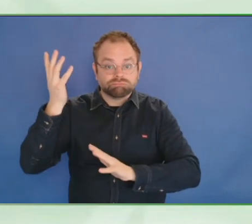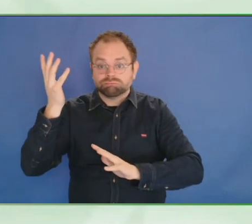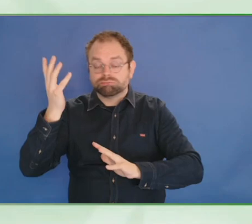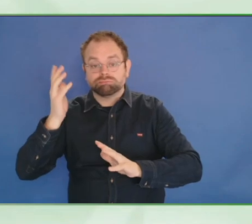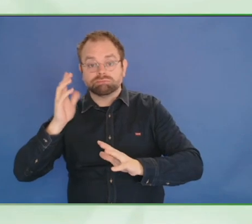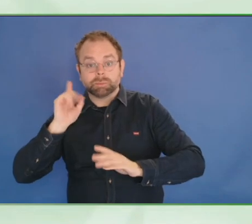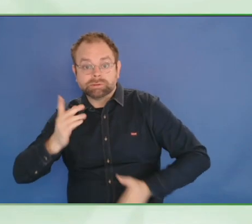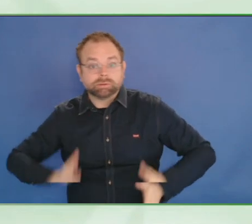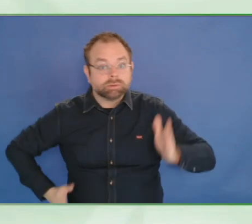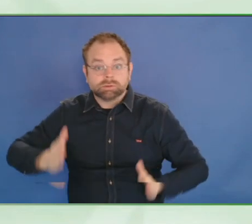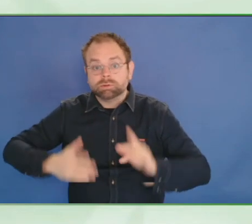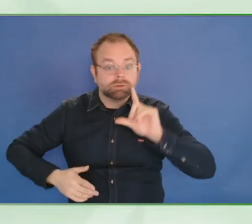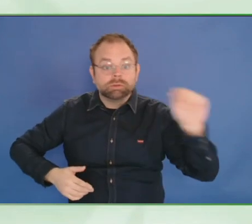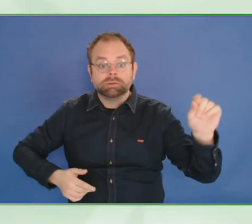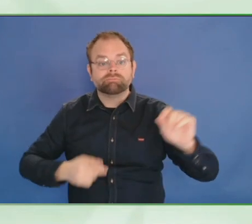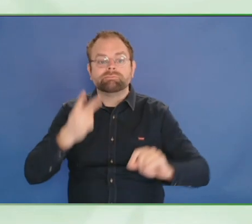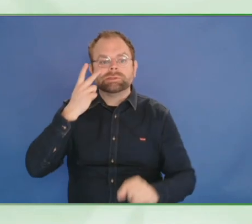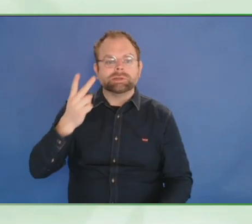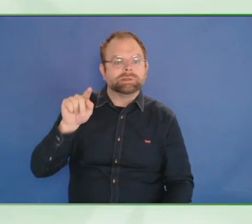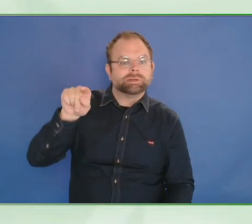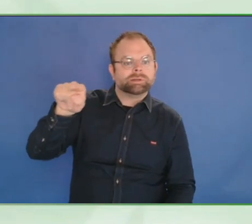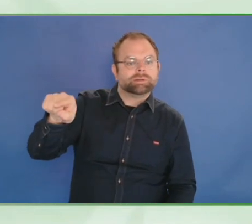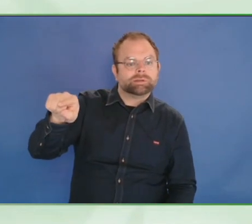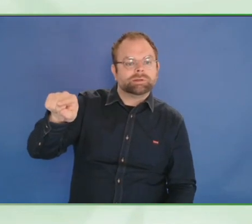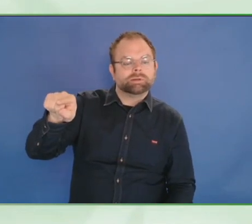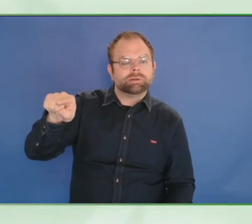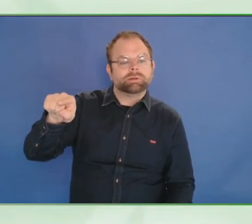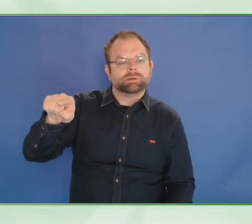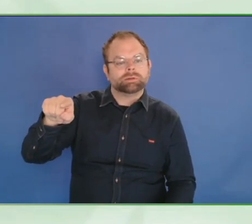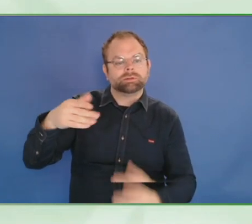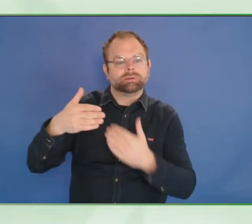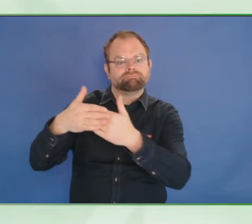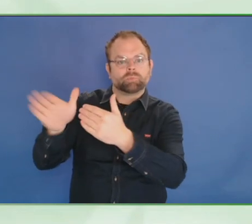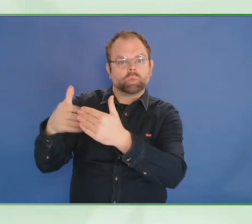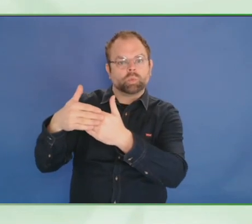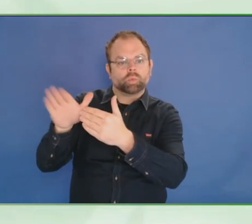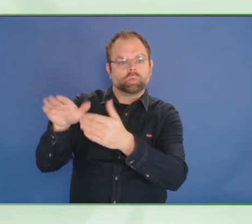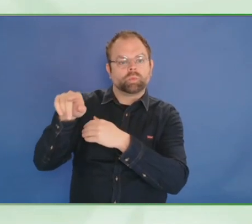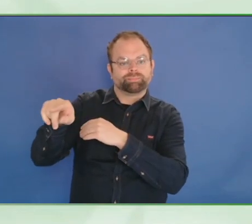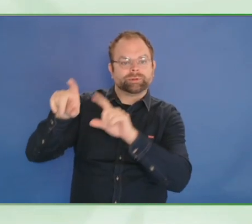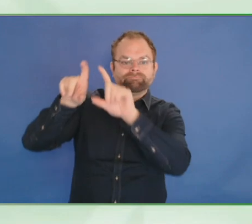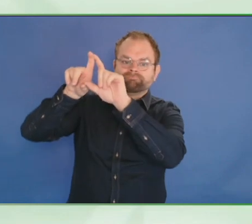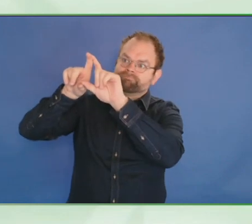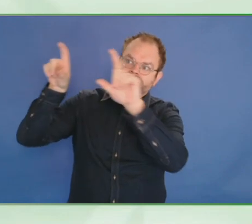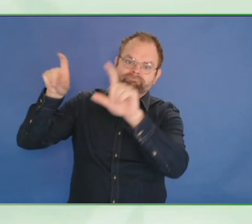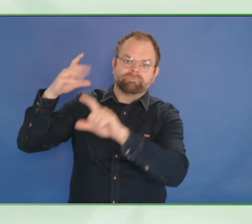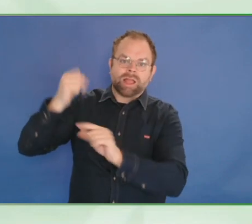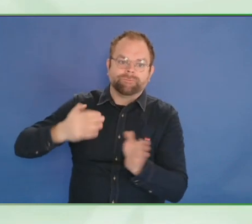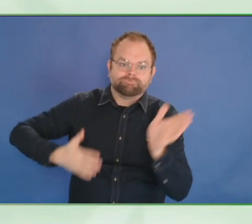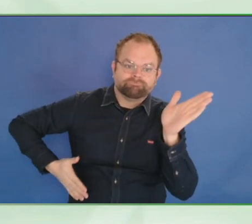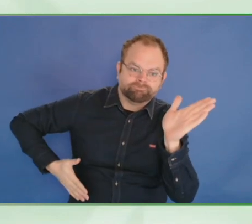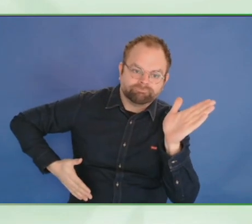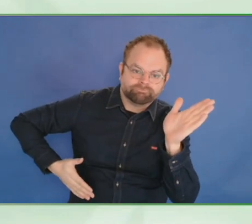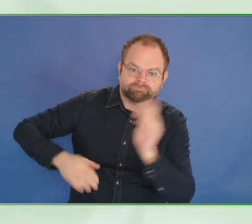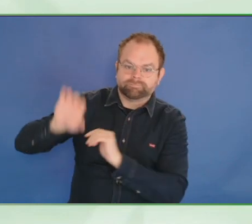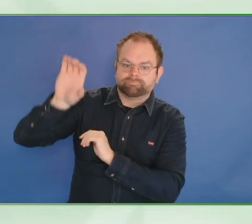with one door behind us, two doors behind the audience. So if